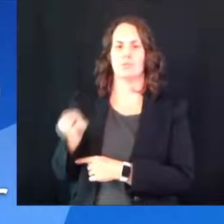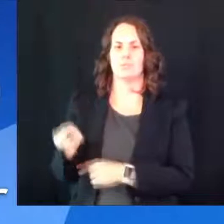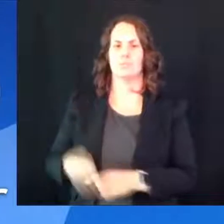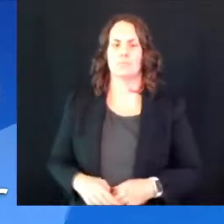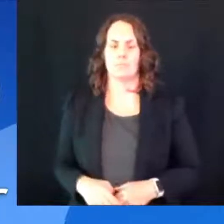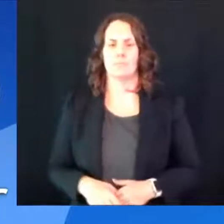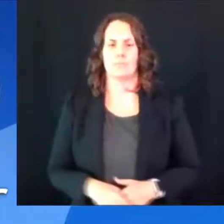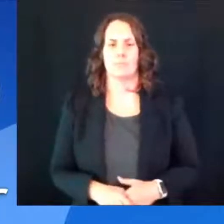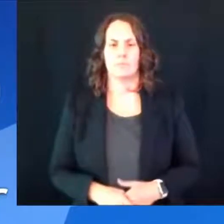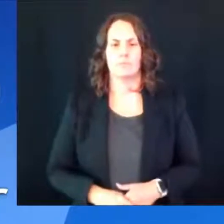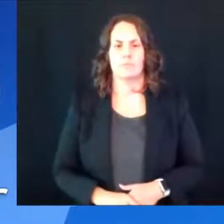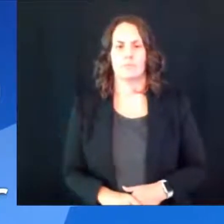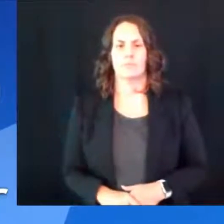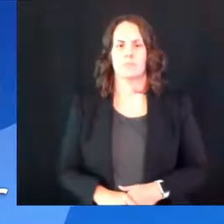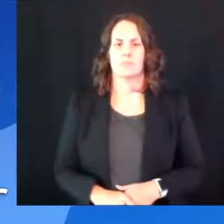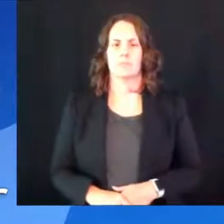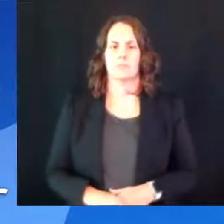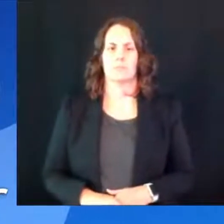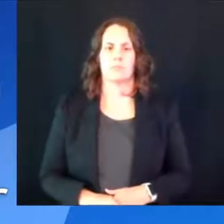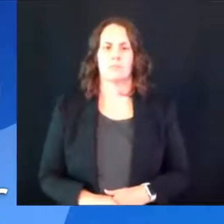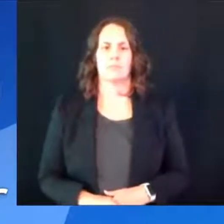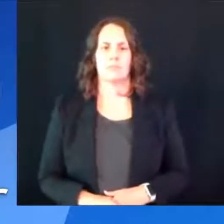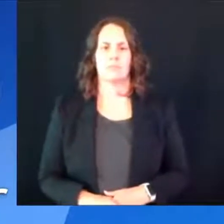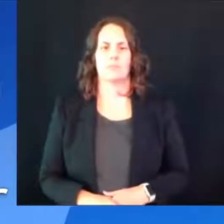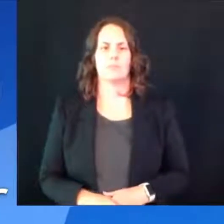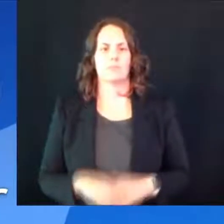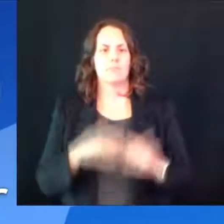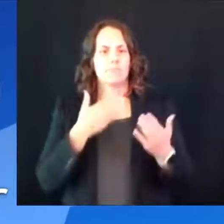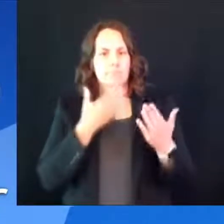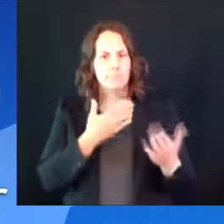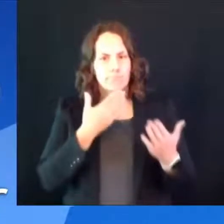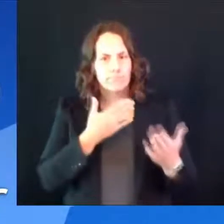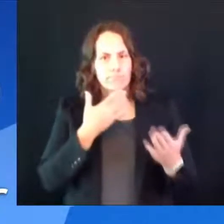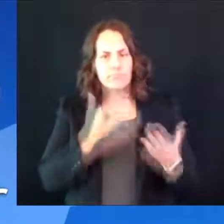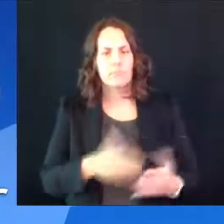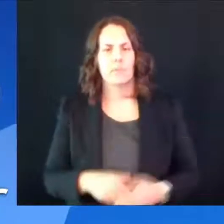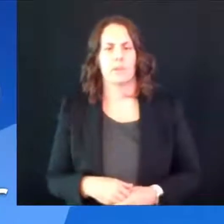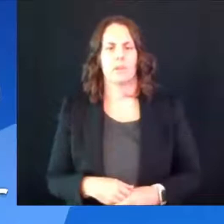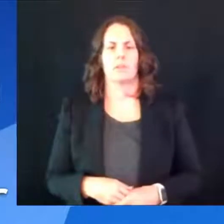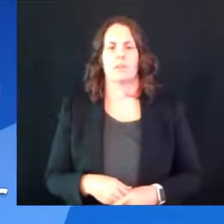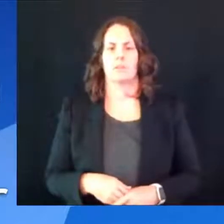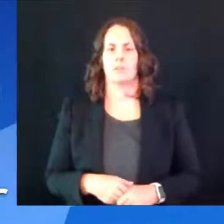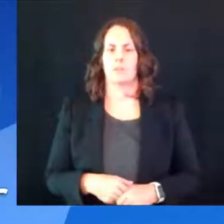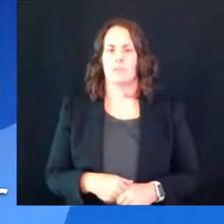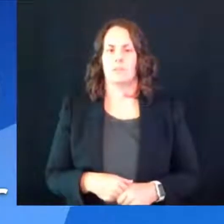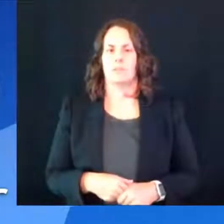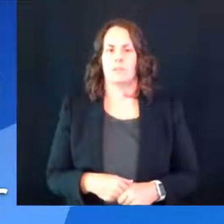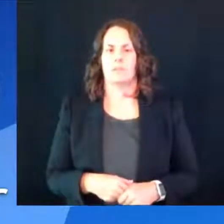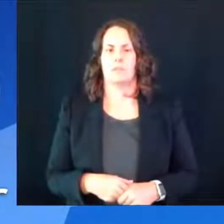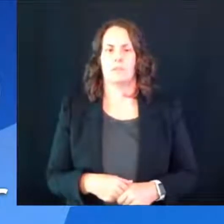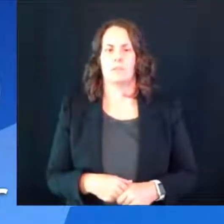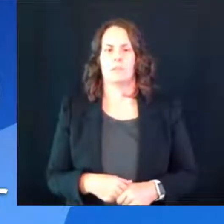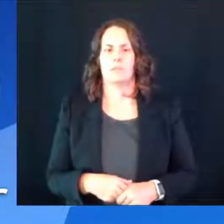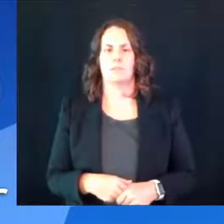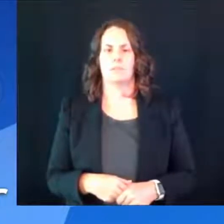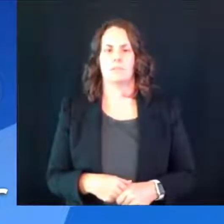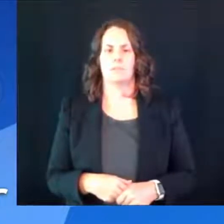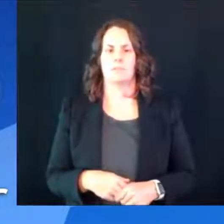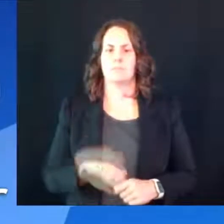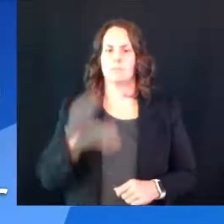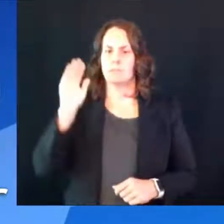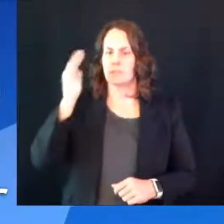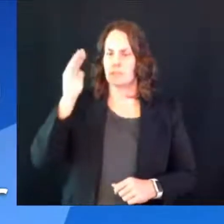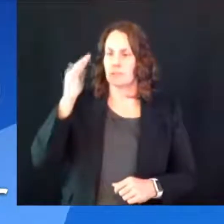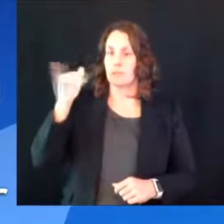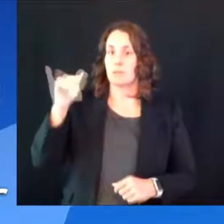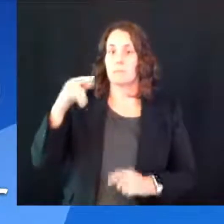Thank you very much for this. The positive test rates are very high over most of the states, although they vary from county to county.